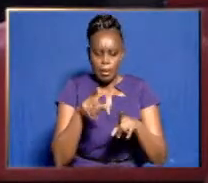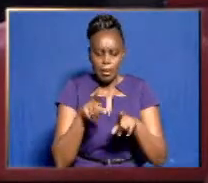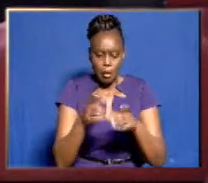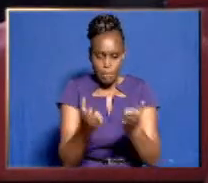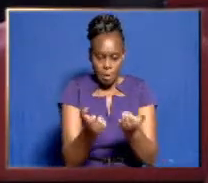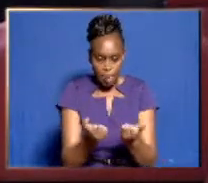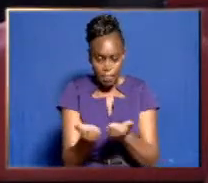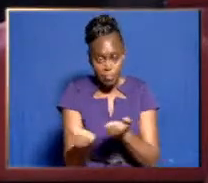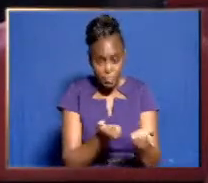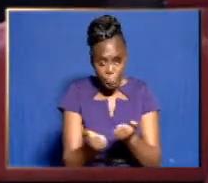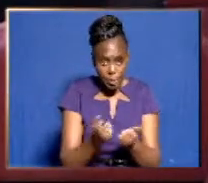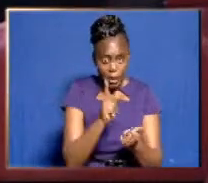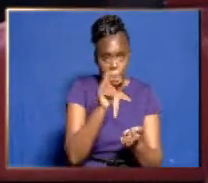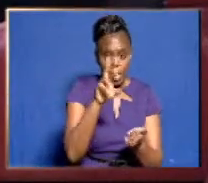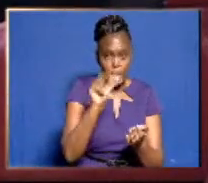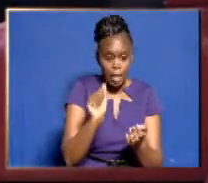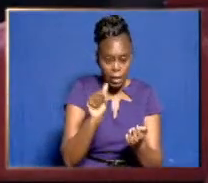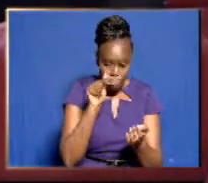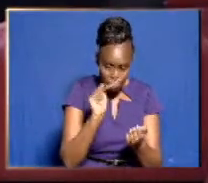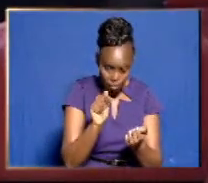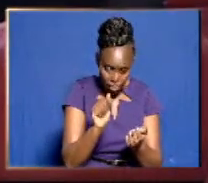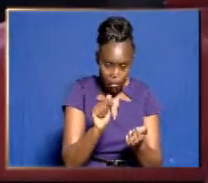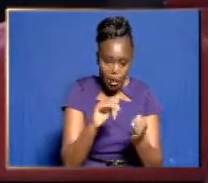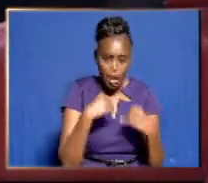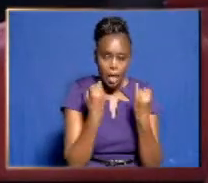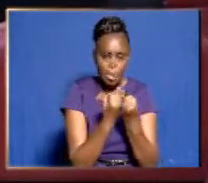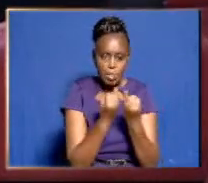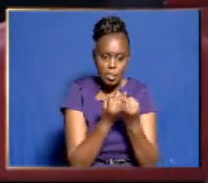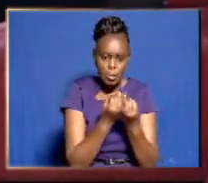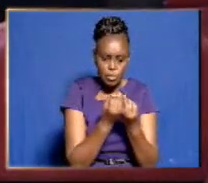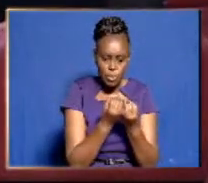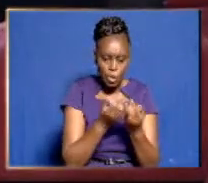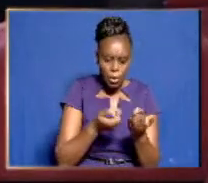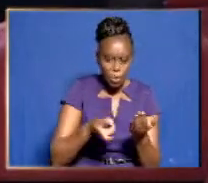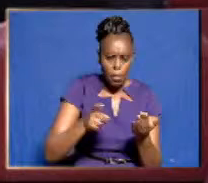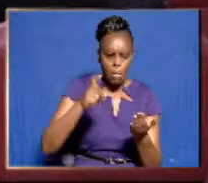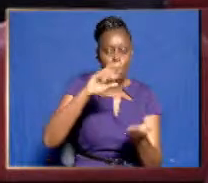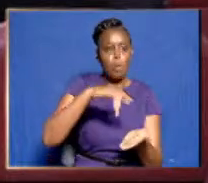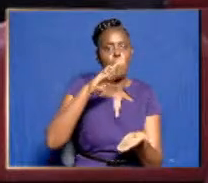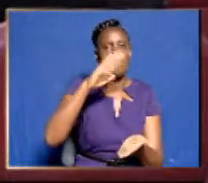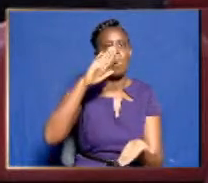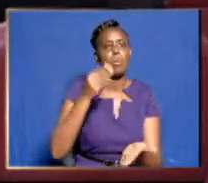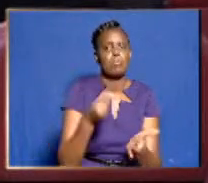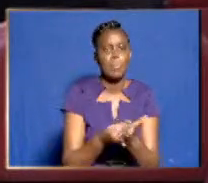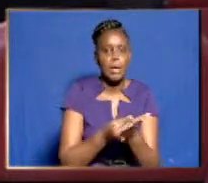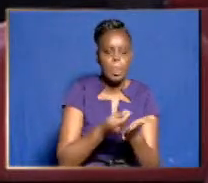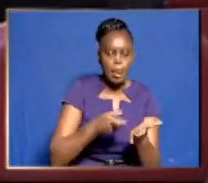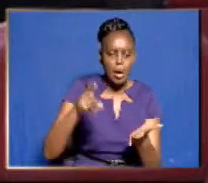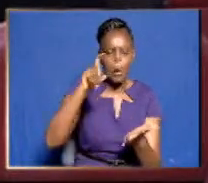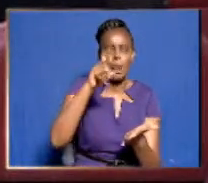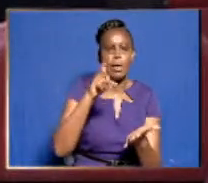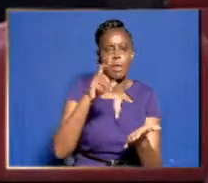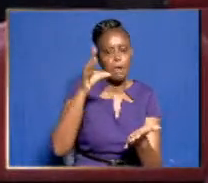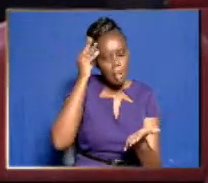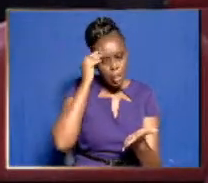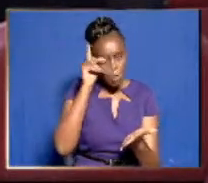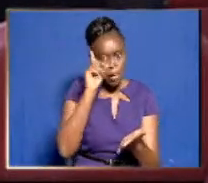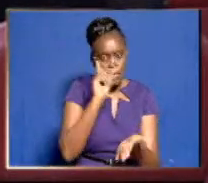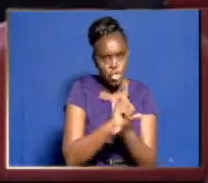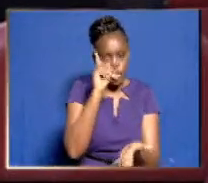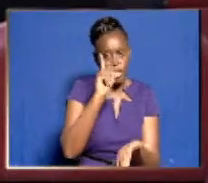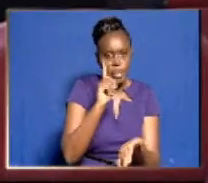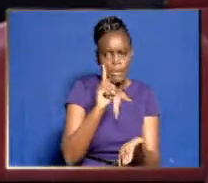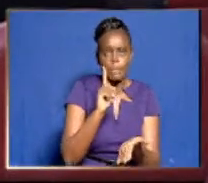in KRA so that we're able to raise more money. Honorable Speaker, while discussing with KRA, we learned that for every 1 shilling we invest